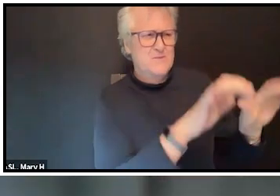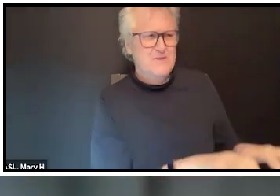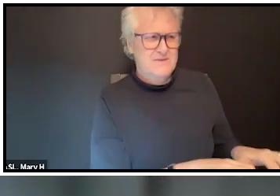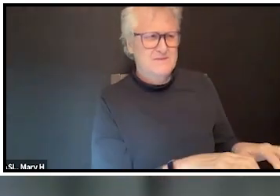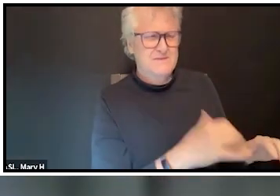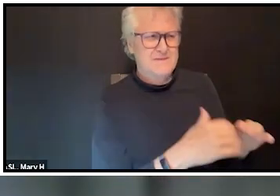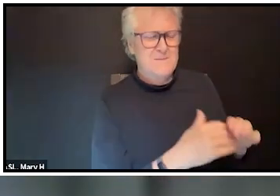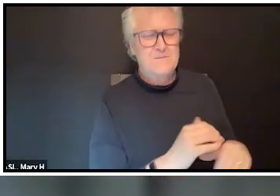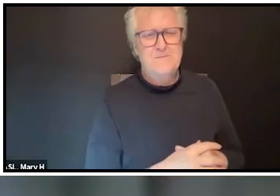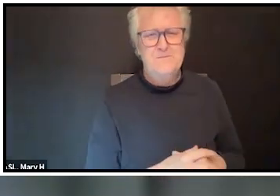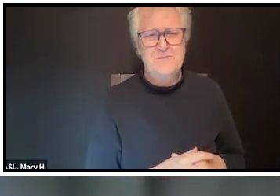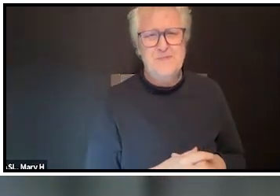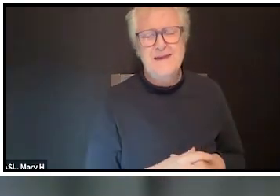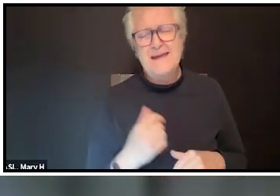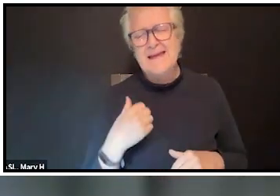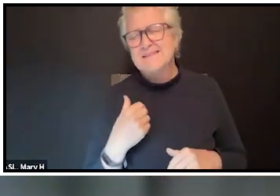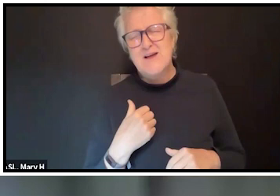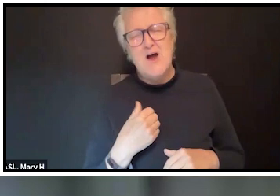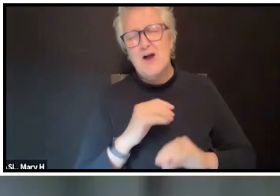This is our shameless plug. Oh.